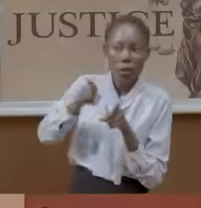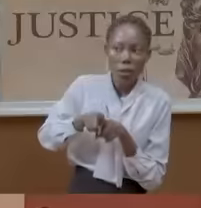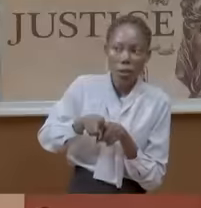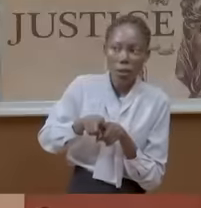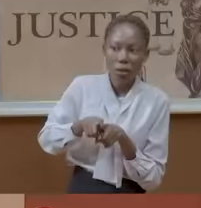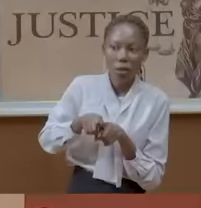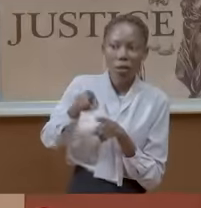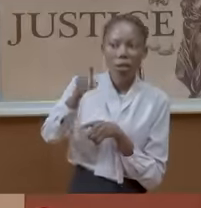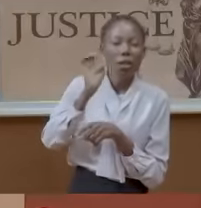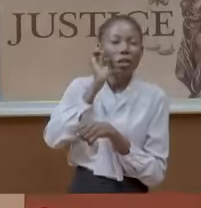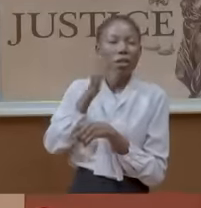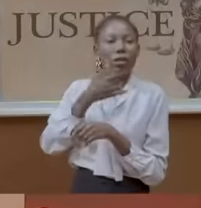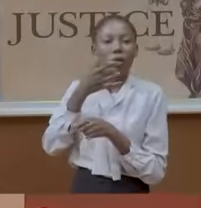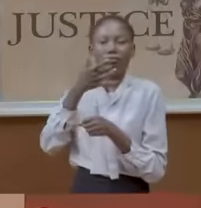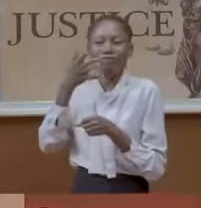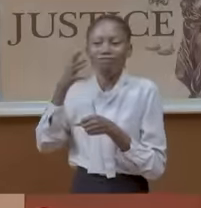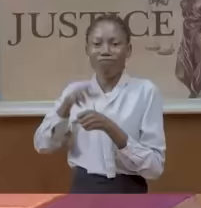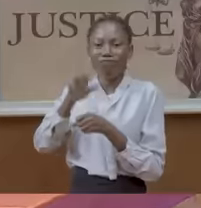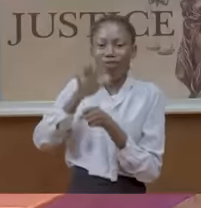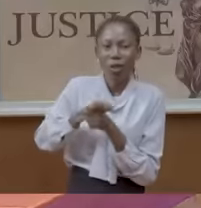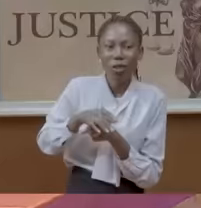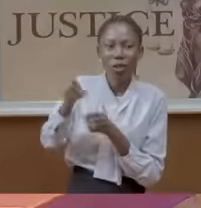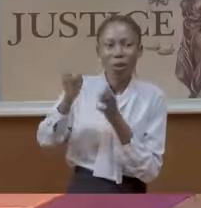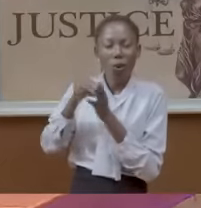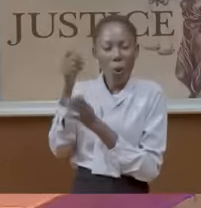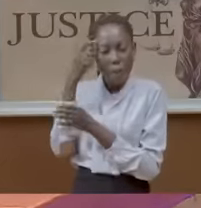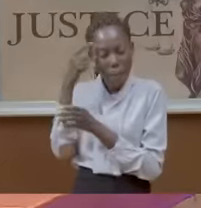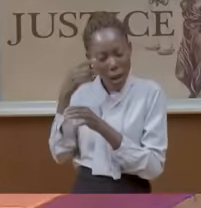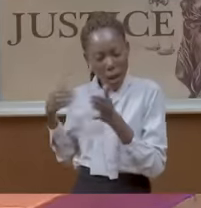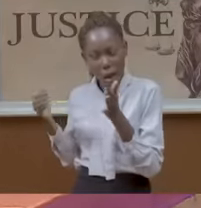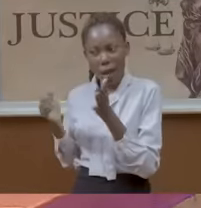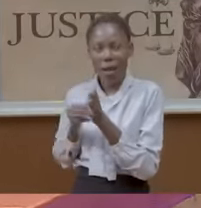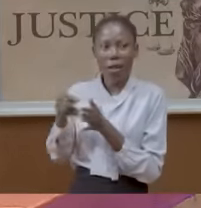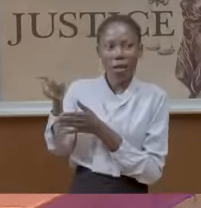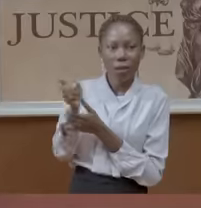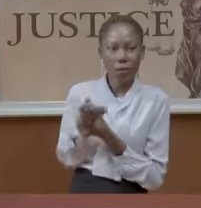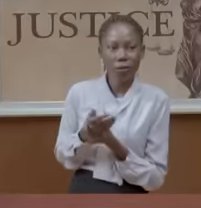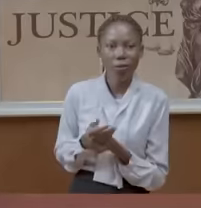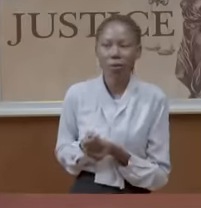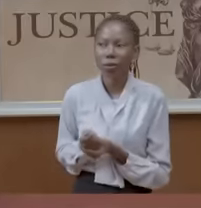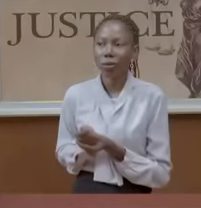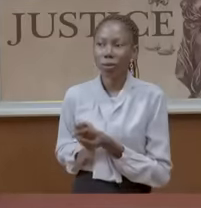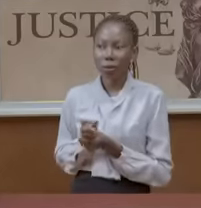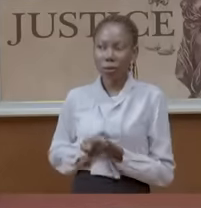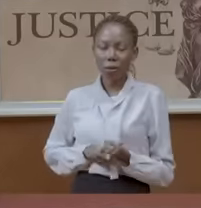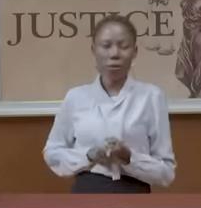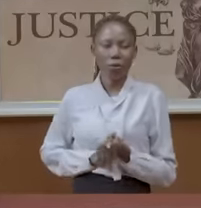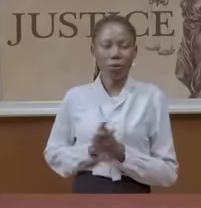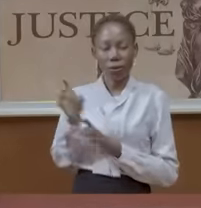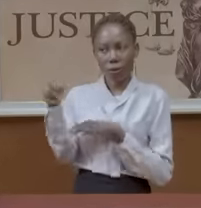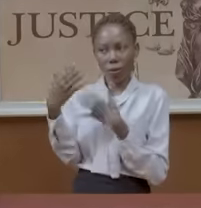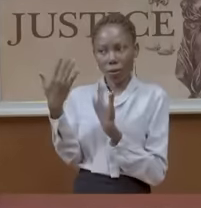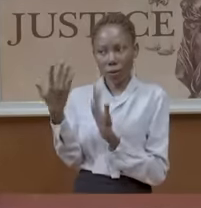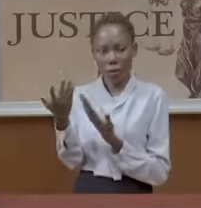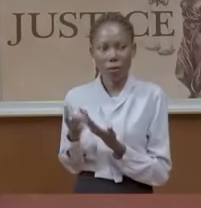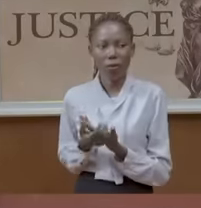She had poisoned their mind against me, telling them. So each time I told the guy, I said, your money is not here. Talk to me. Wait.